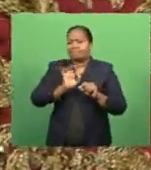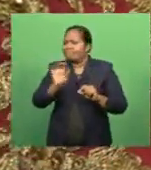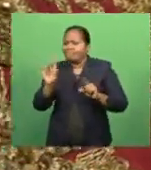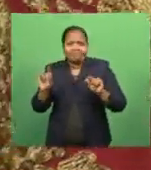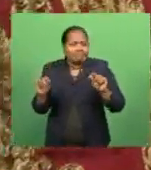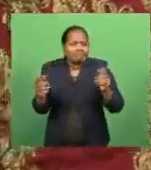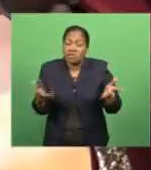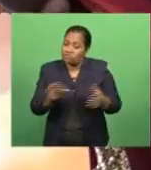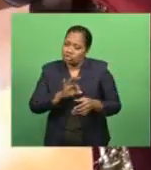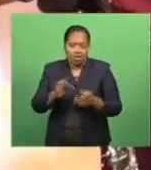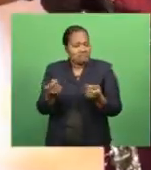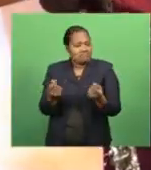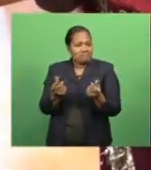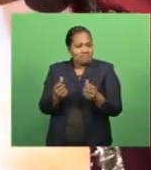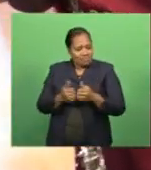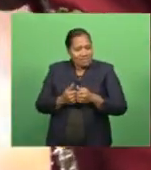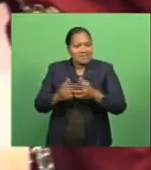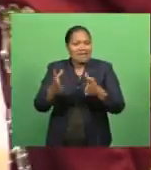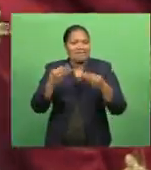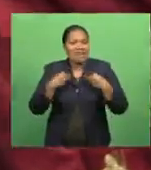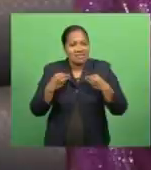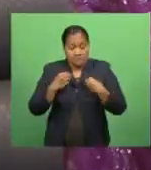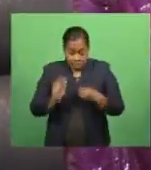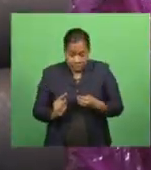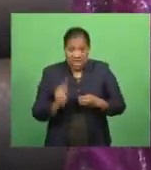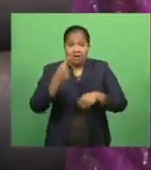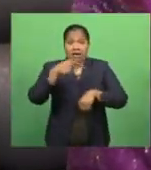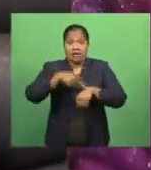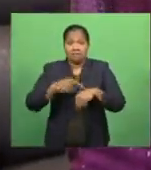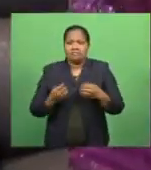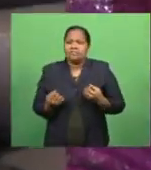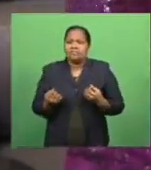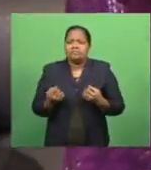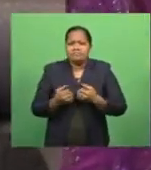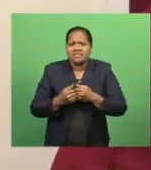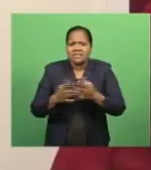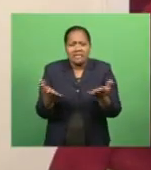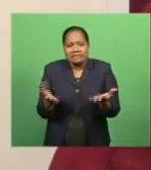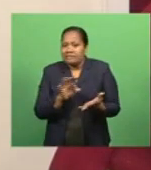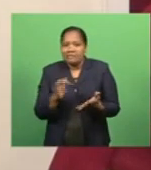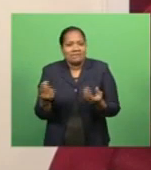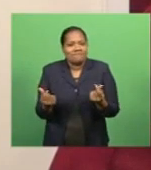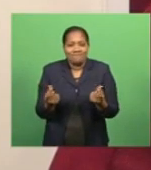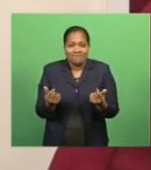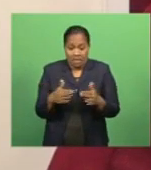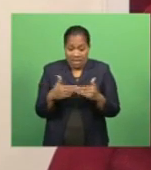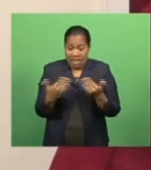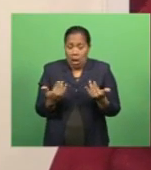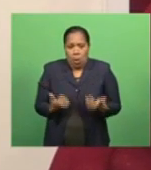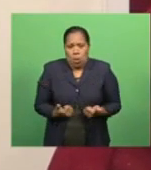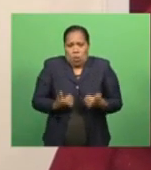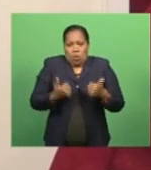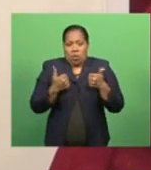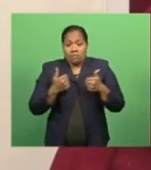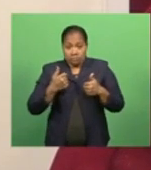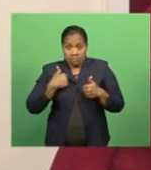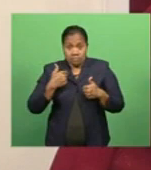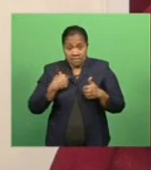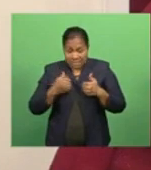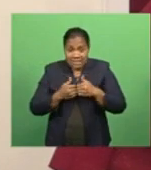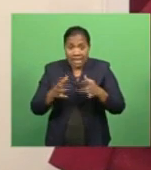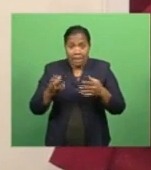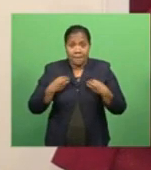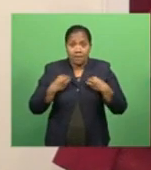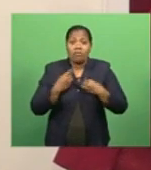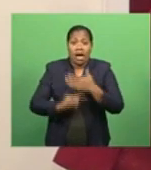easy to start a business when she first started, but it is now bearing the fruits of her efforts. When I started my business, I had to run around a lot.